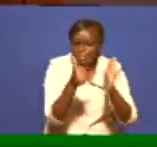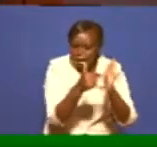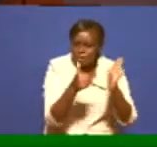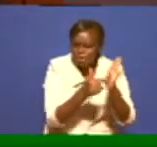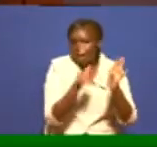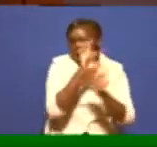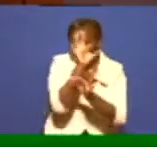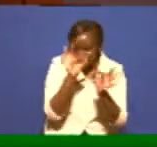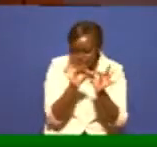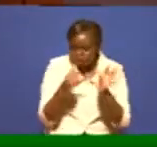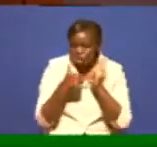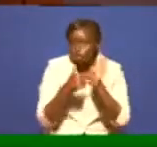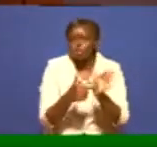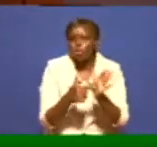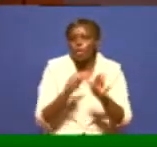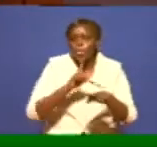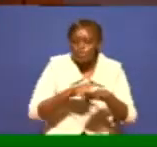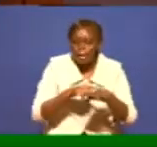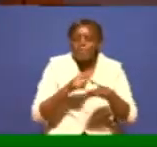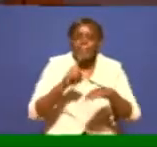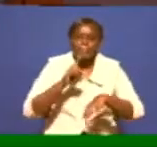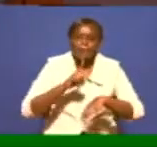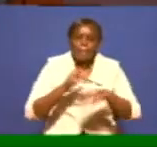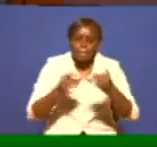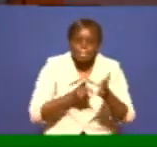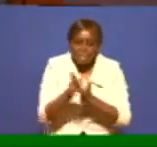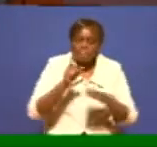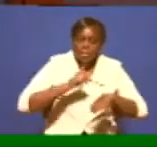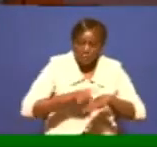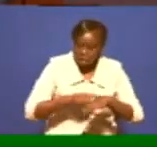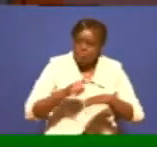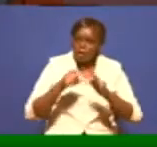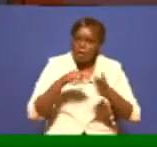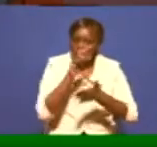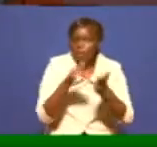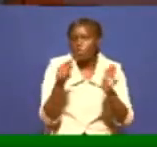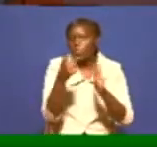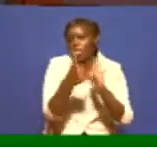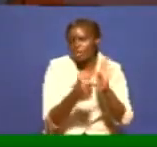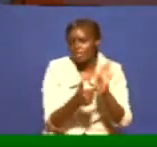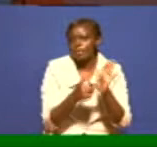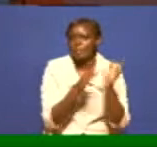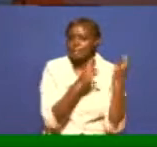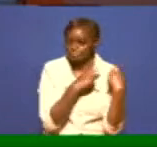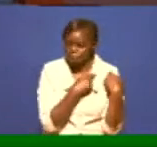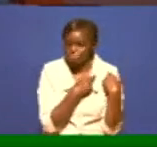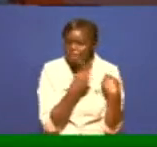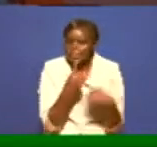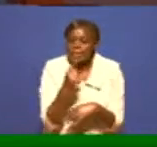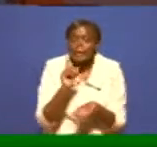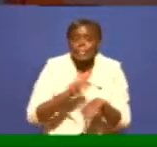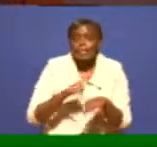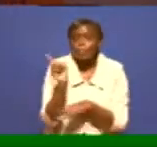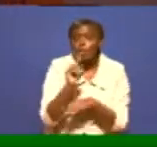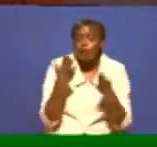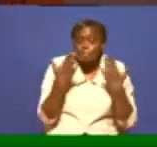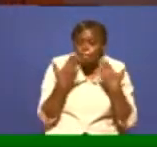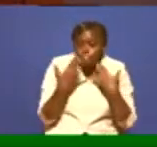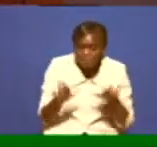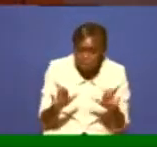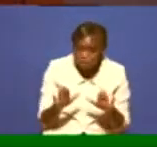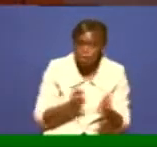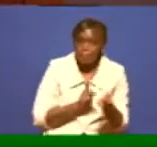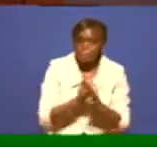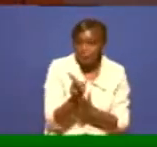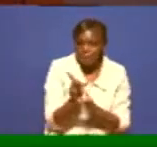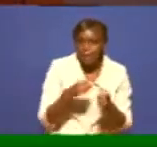this is the repayment period for this loan. And say, even when you finish paying, then this